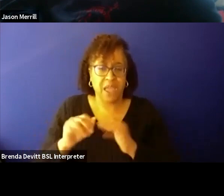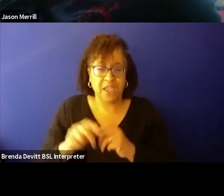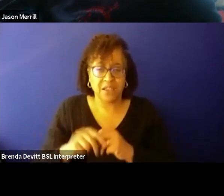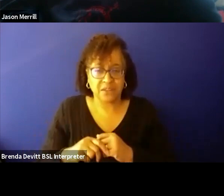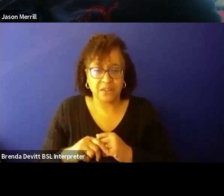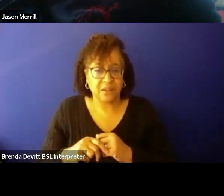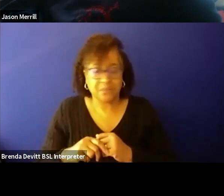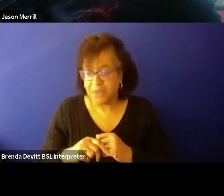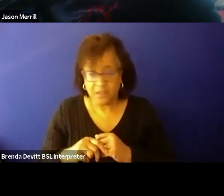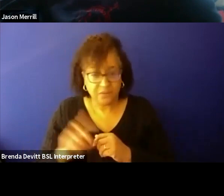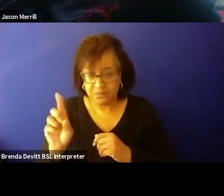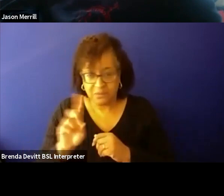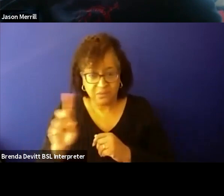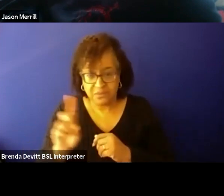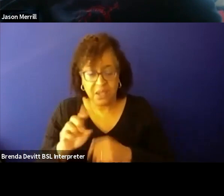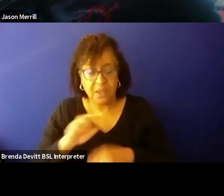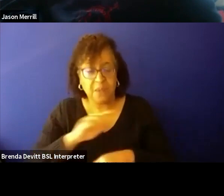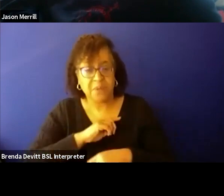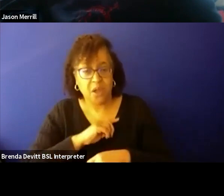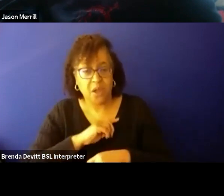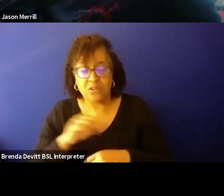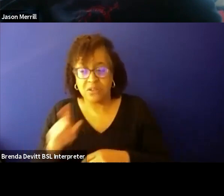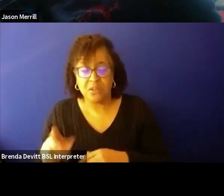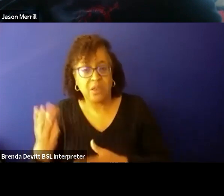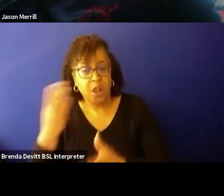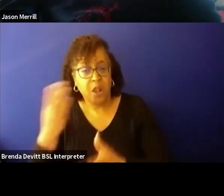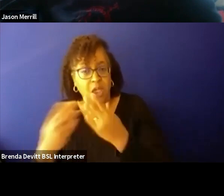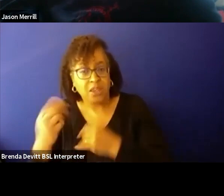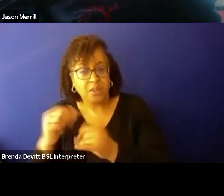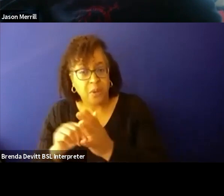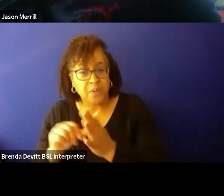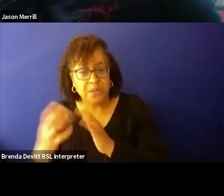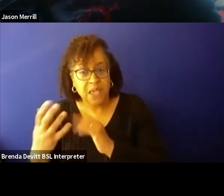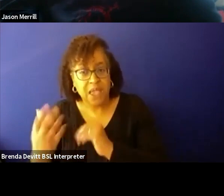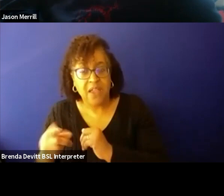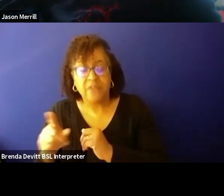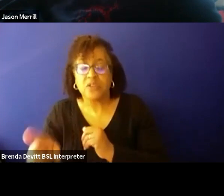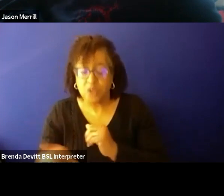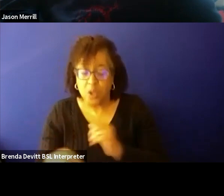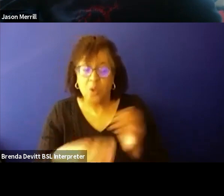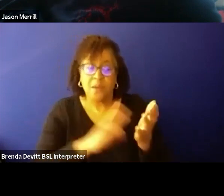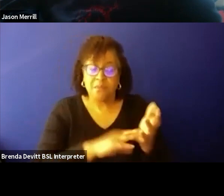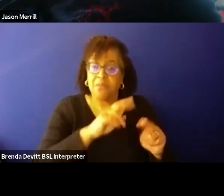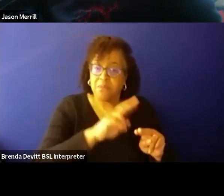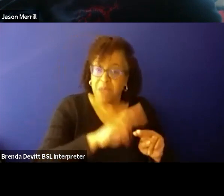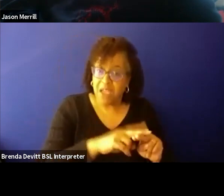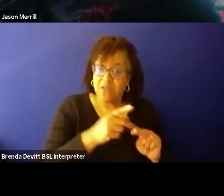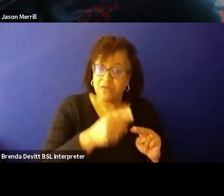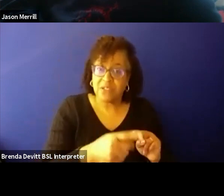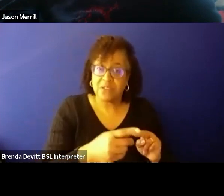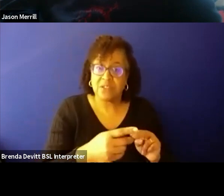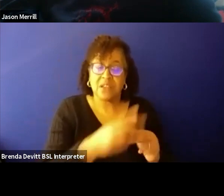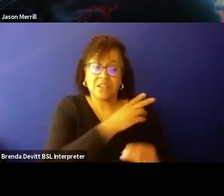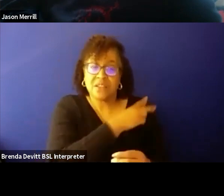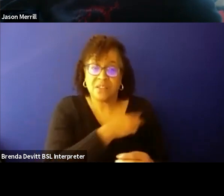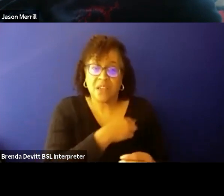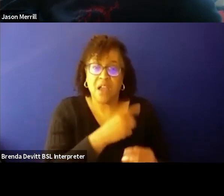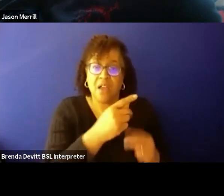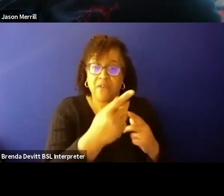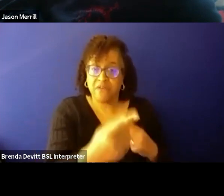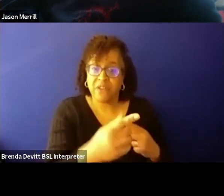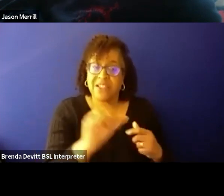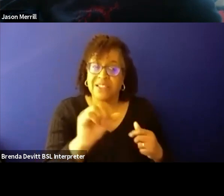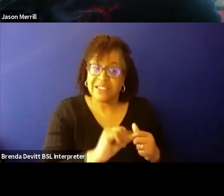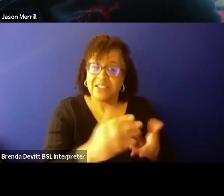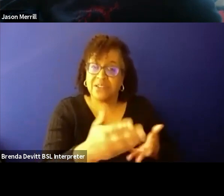whatsoever. That is why parents and staff supposed to be able to come together to